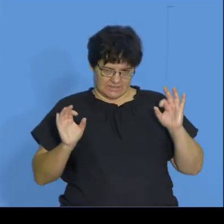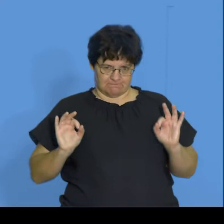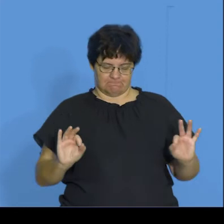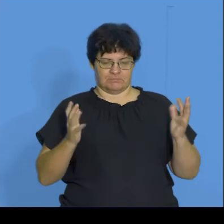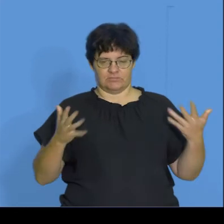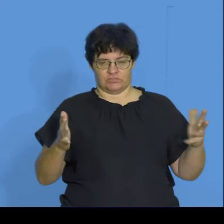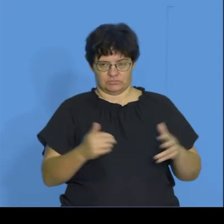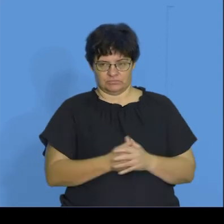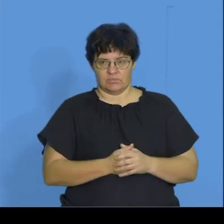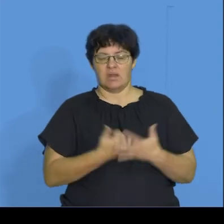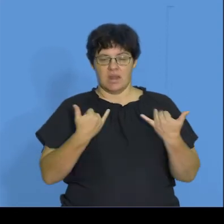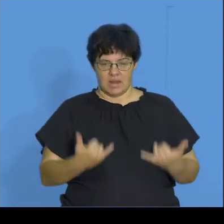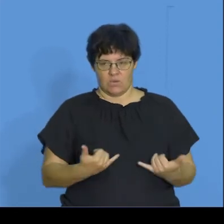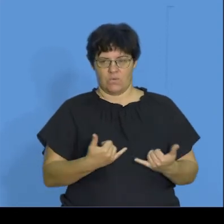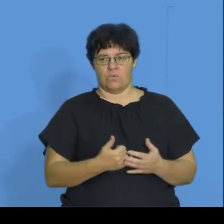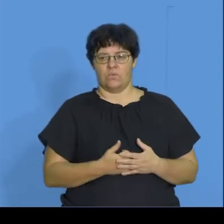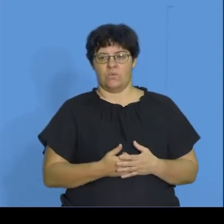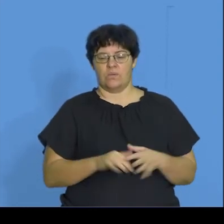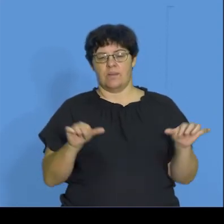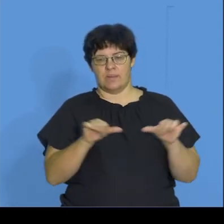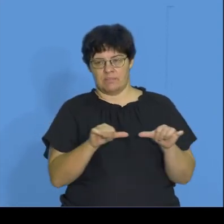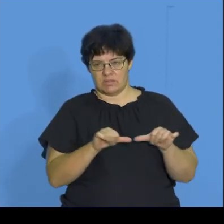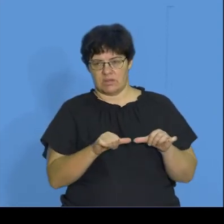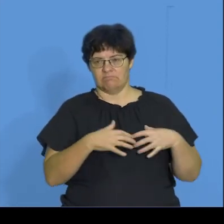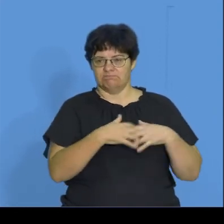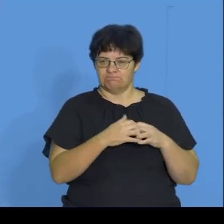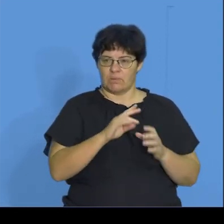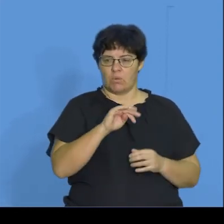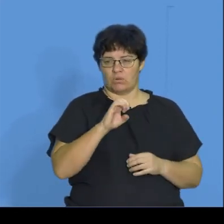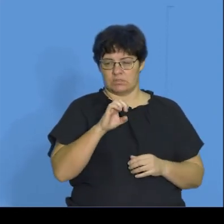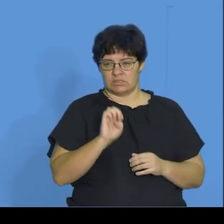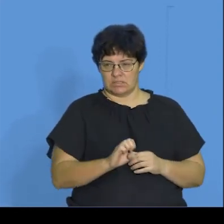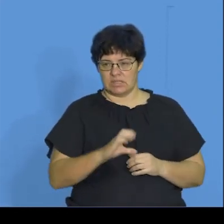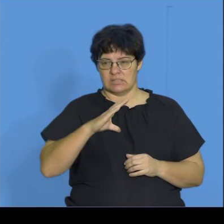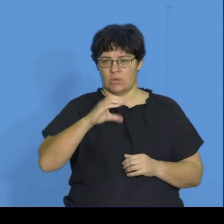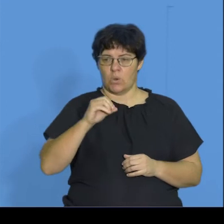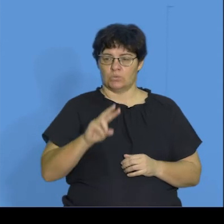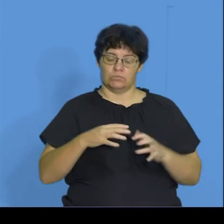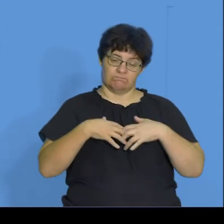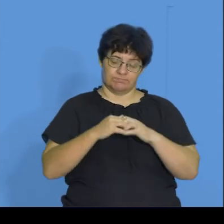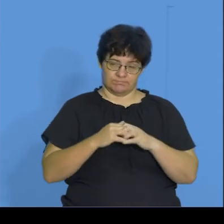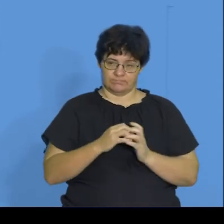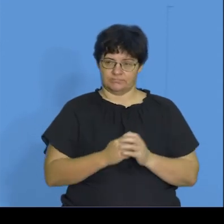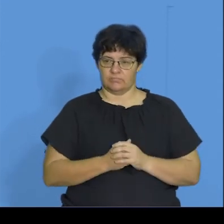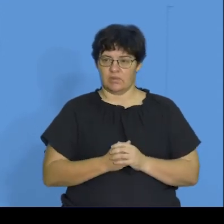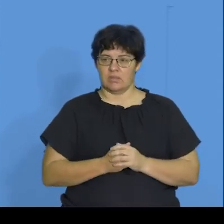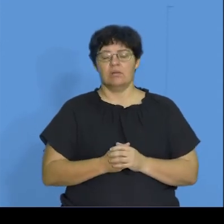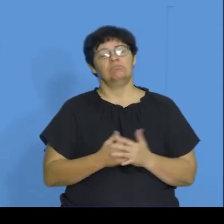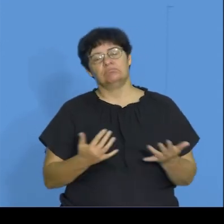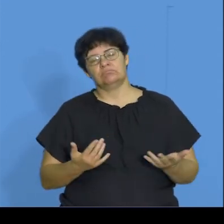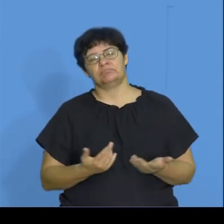we measure the moles of carbon dioxide formed, okay? The moles of carbon dioxide formed in this case, we are saying